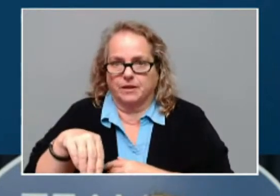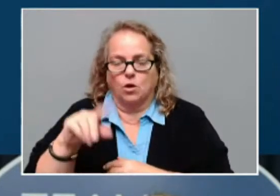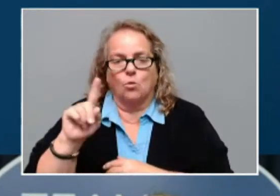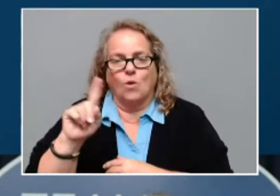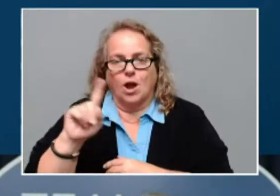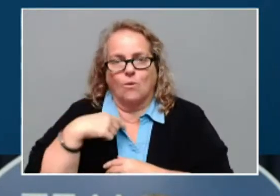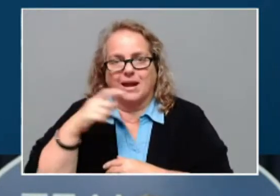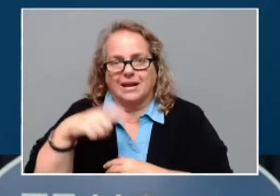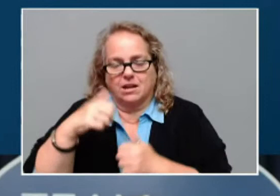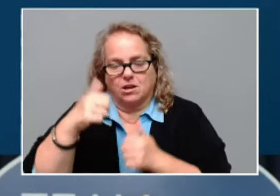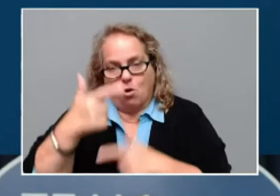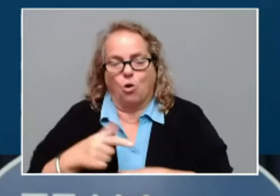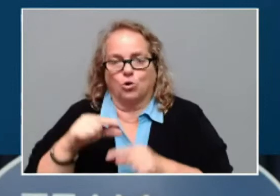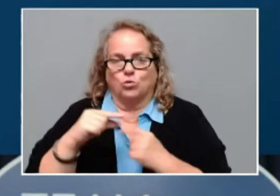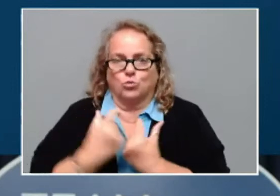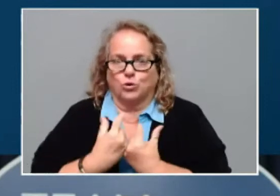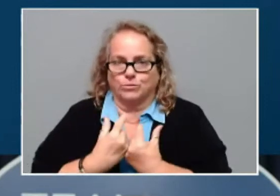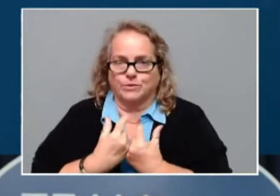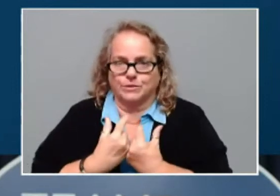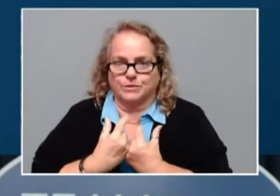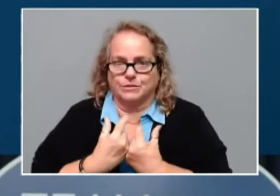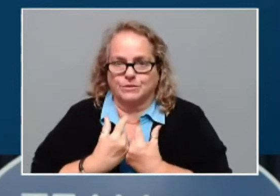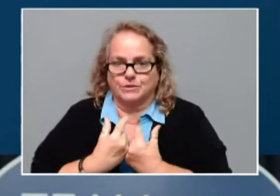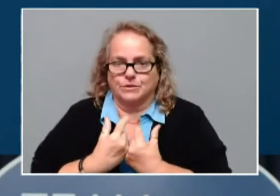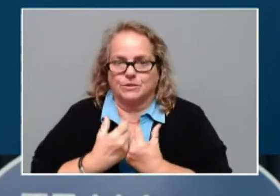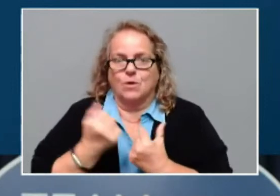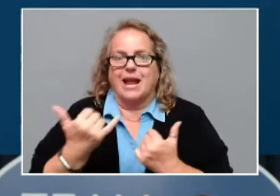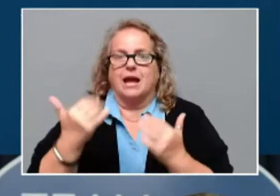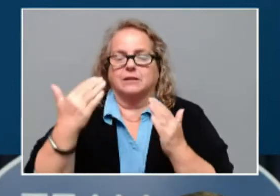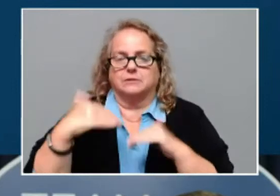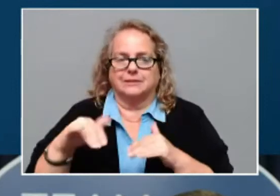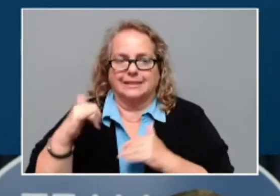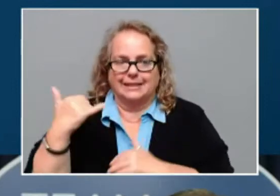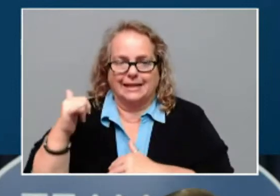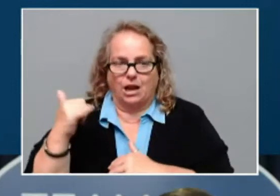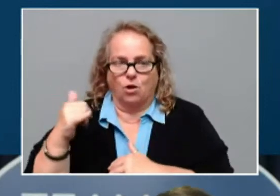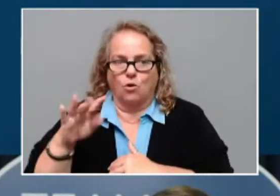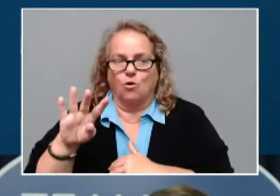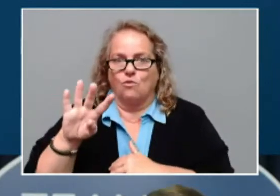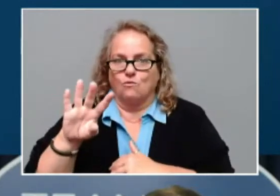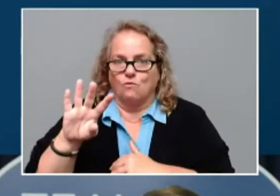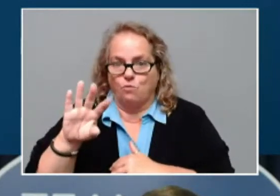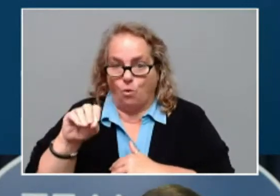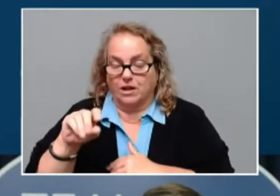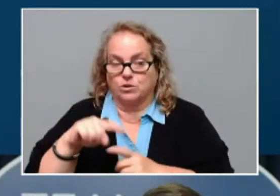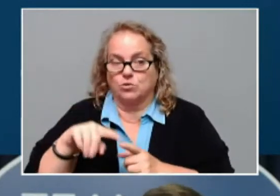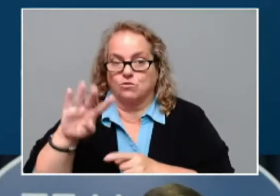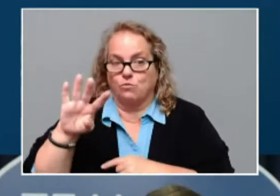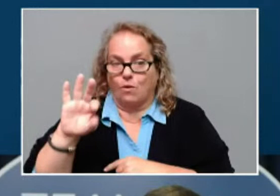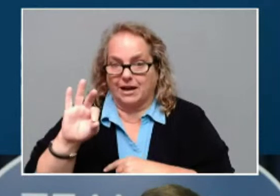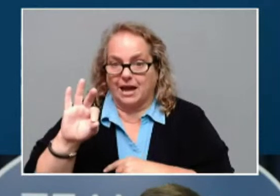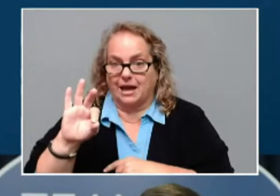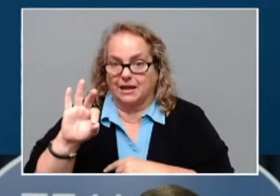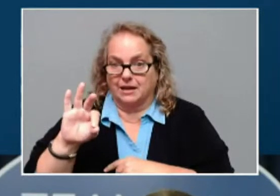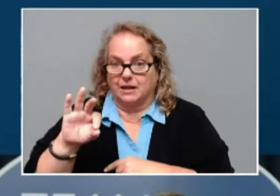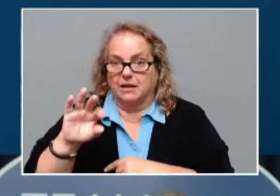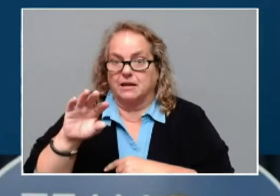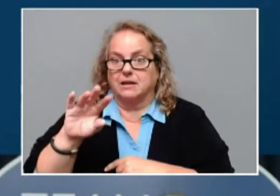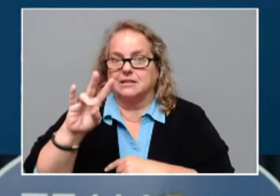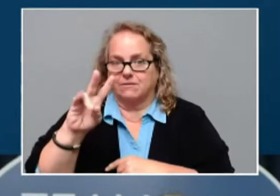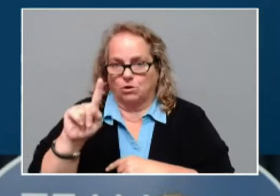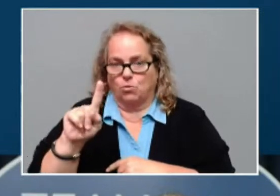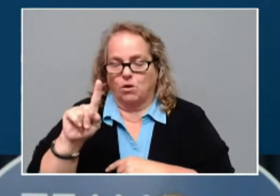get. So we're going to dip down into the yellows, 40 to 49, up a percent to 71. Listen,